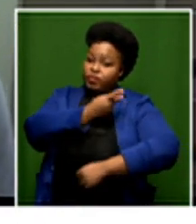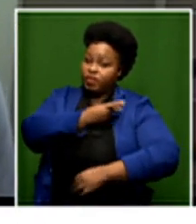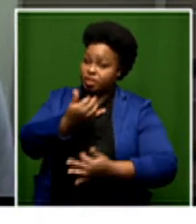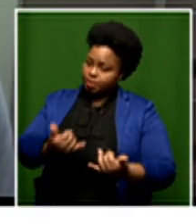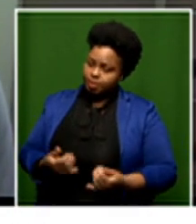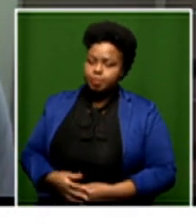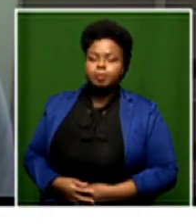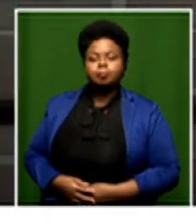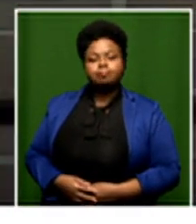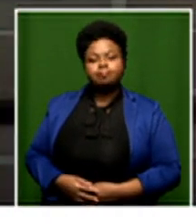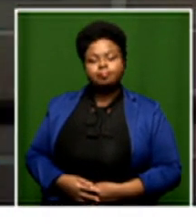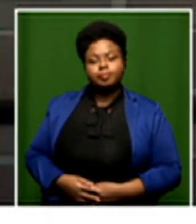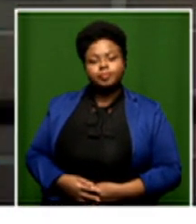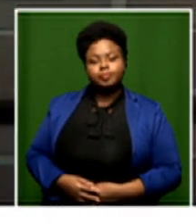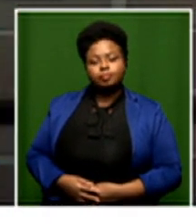now.